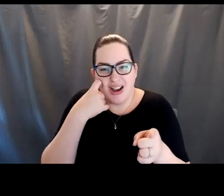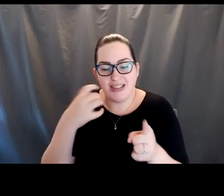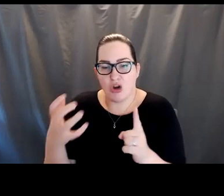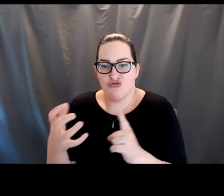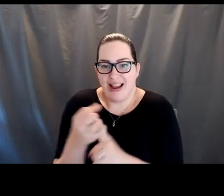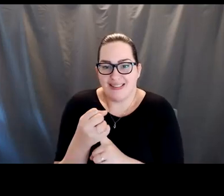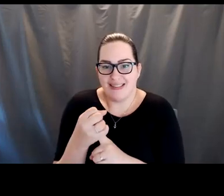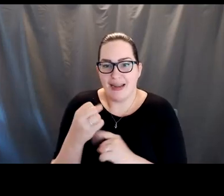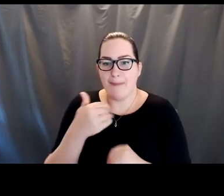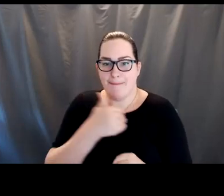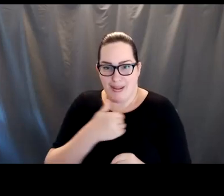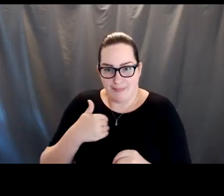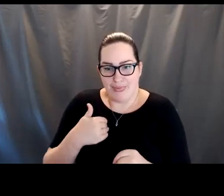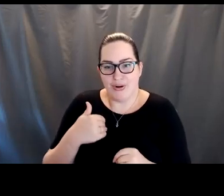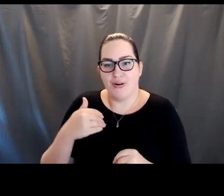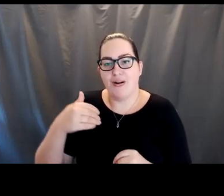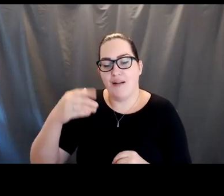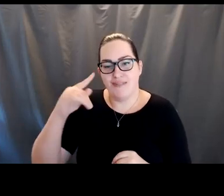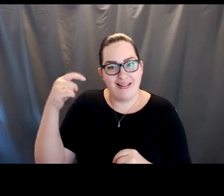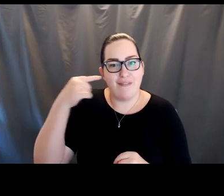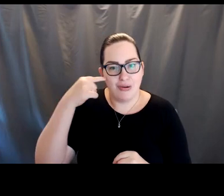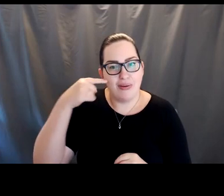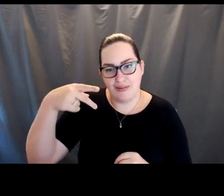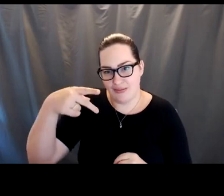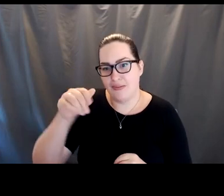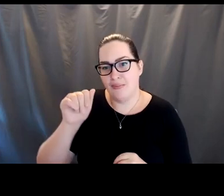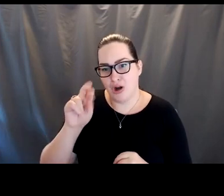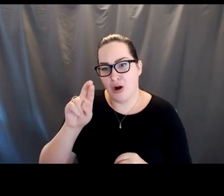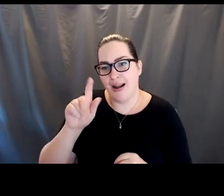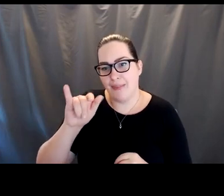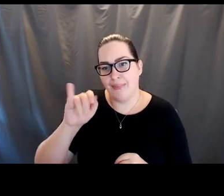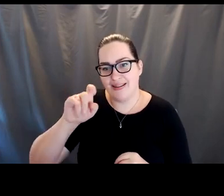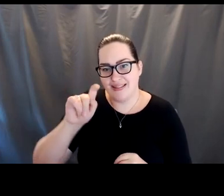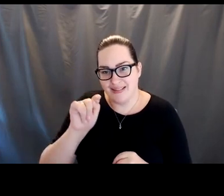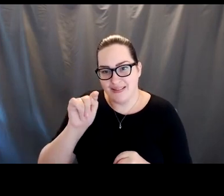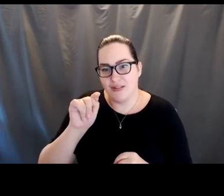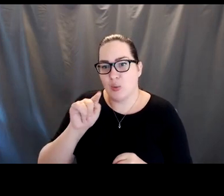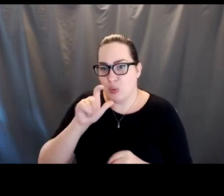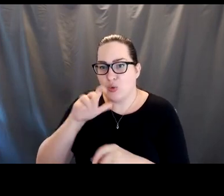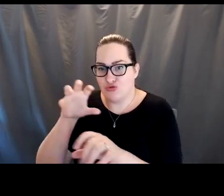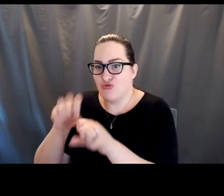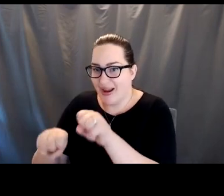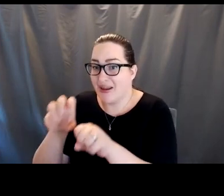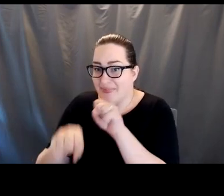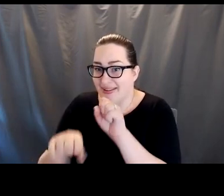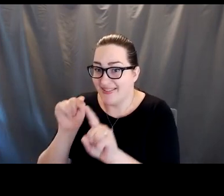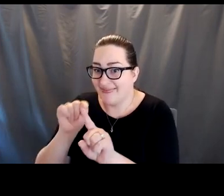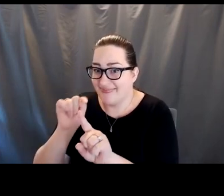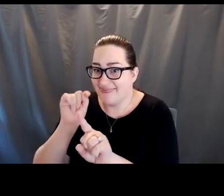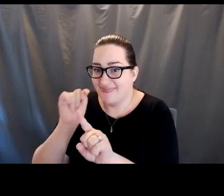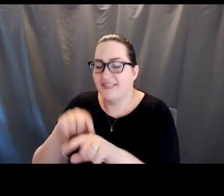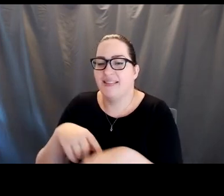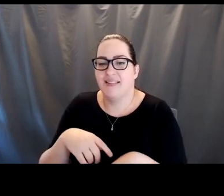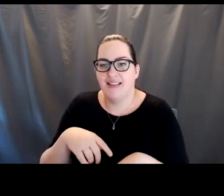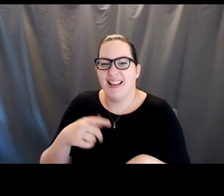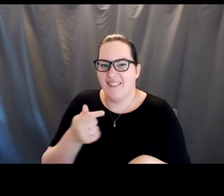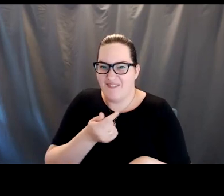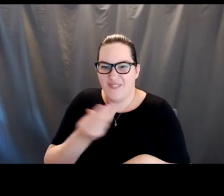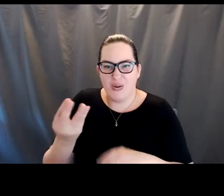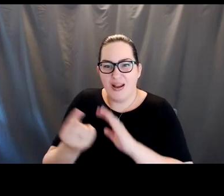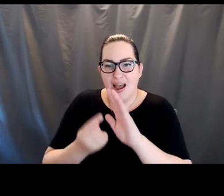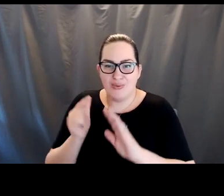of his men, and you can go ahead and publish everything now. And it was 4 hours after the op-ed came out.